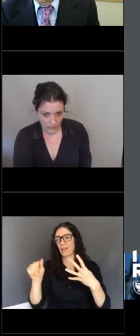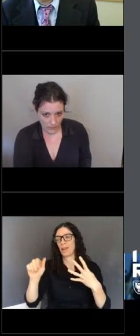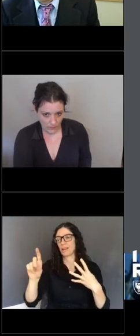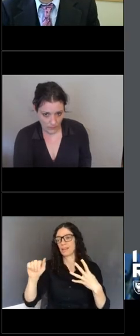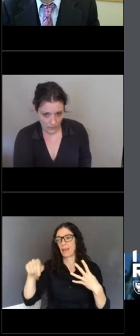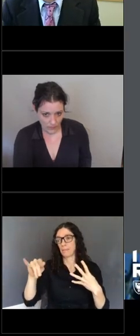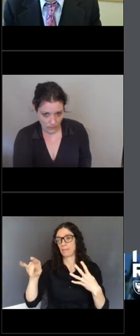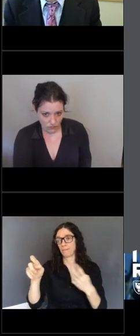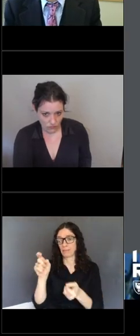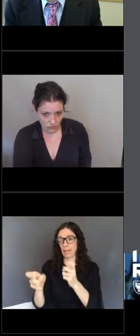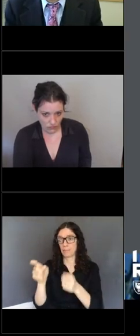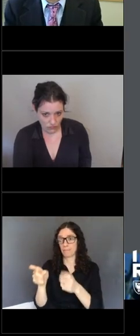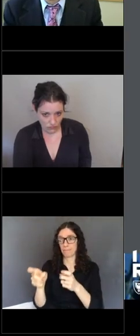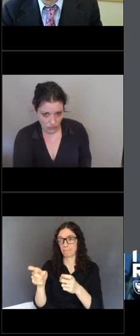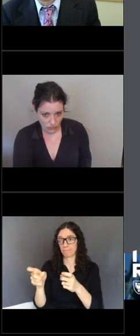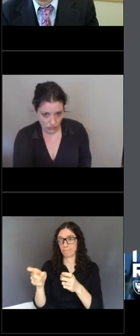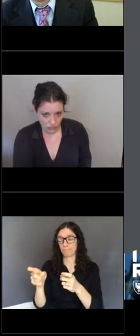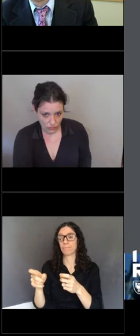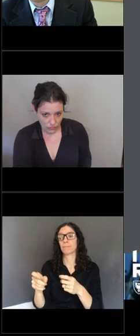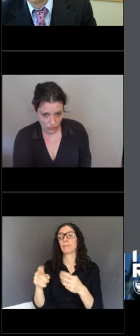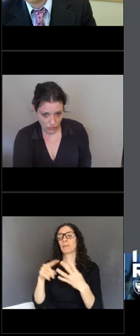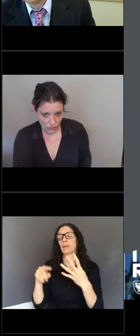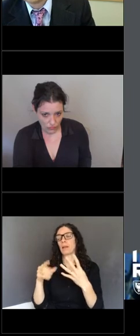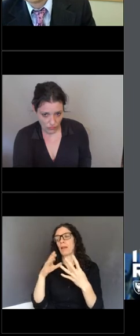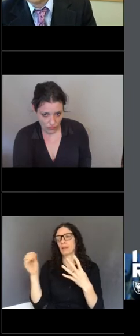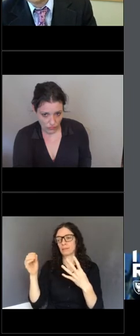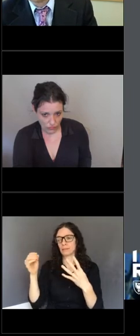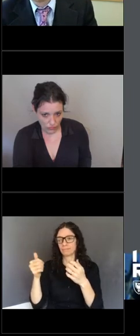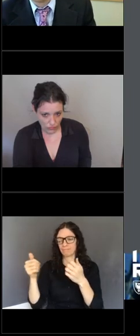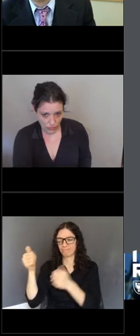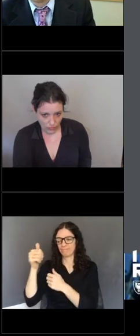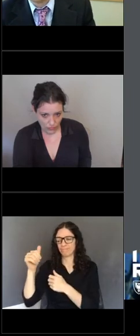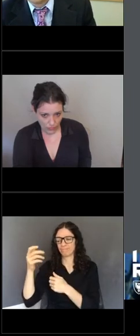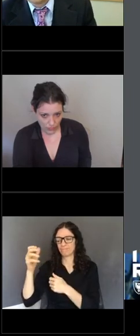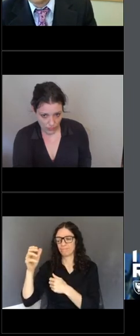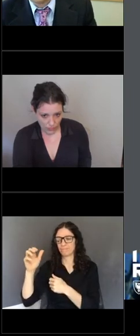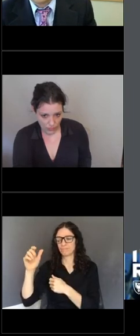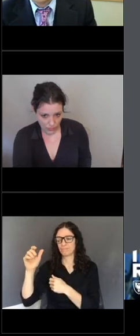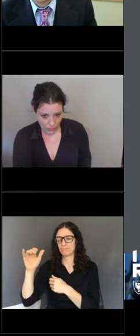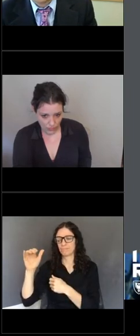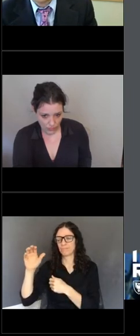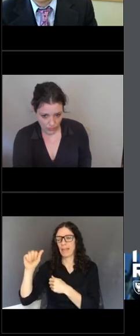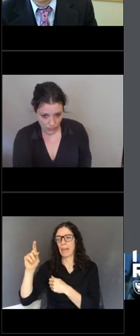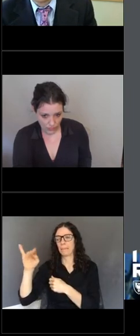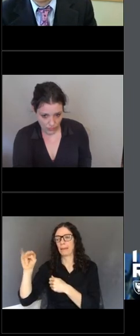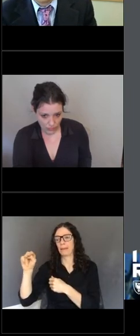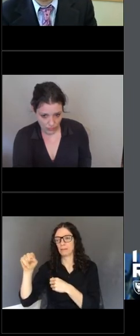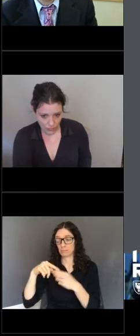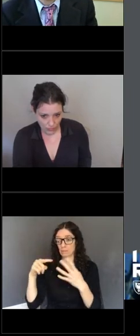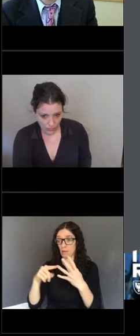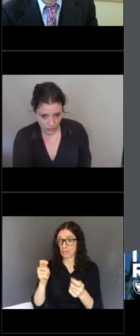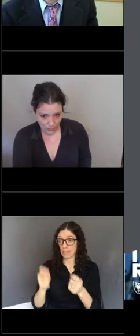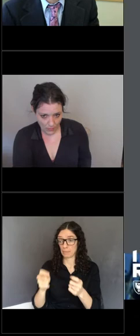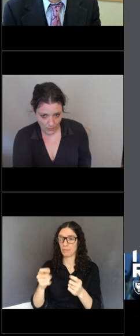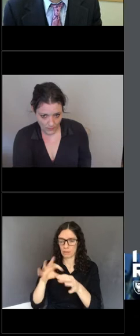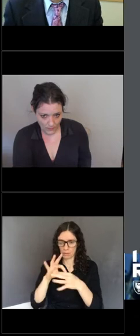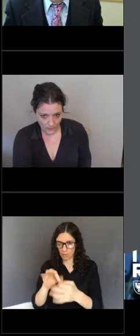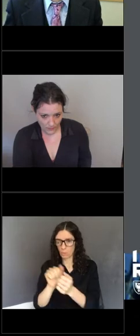measures. Adaptive measure would be an example of using a rolling easement tied to a sea level rise that they're doing in